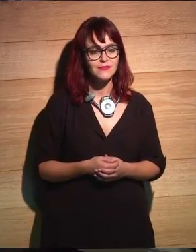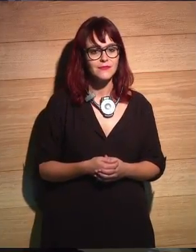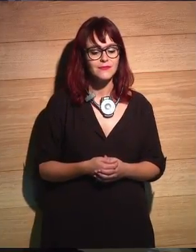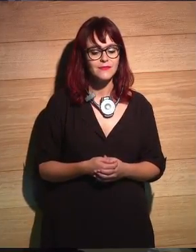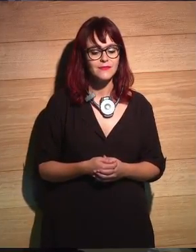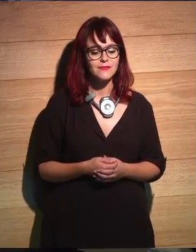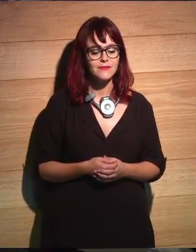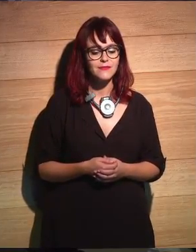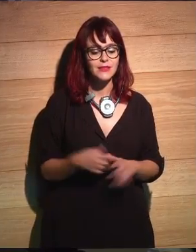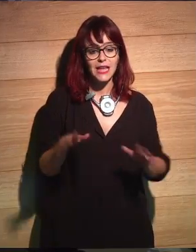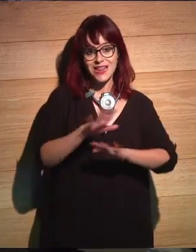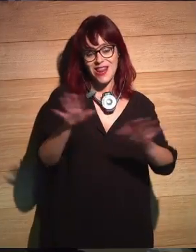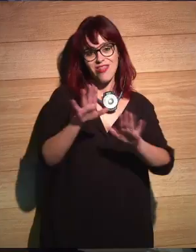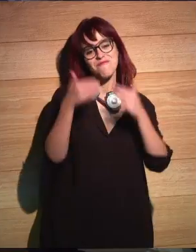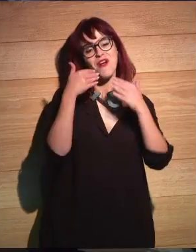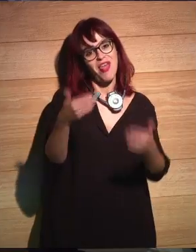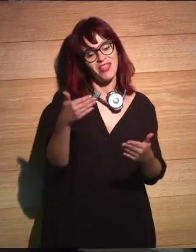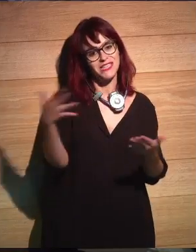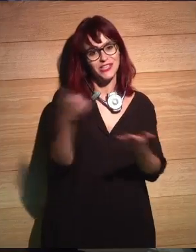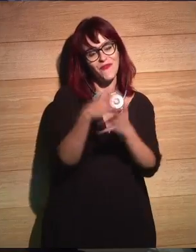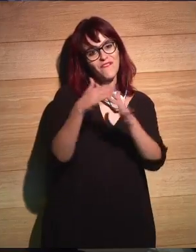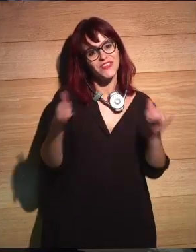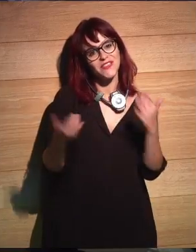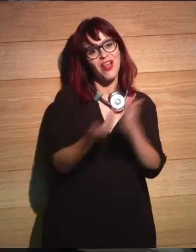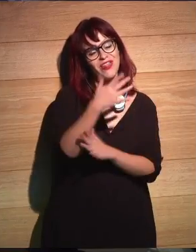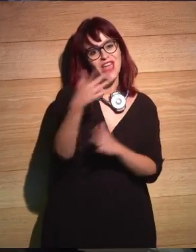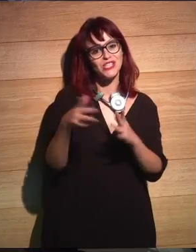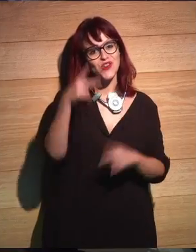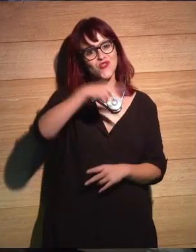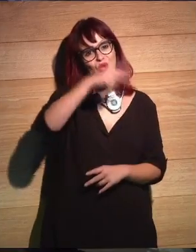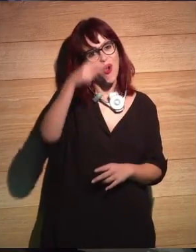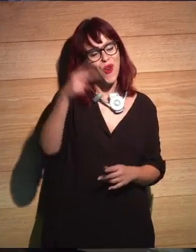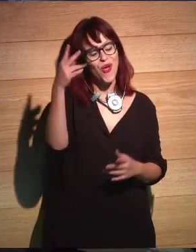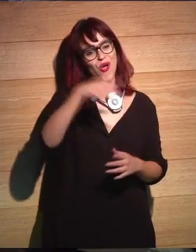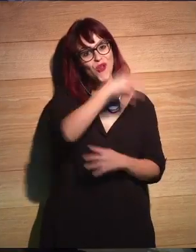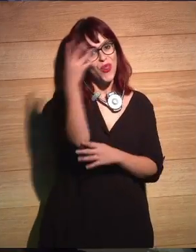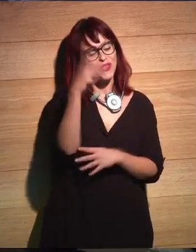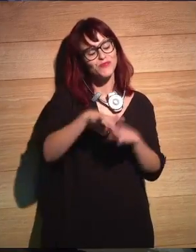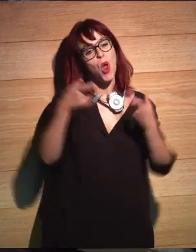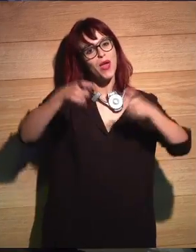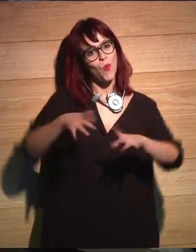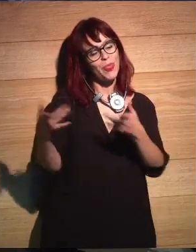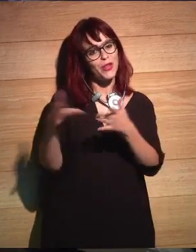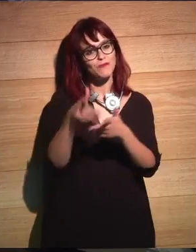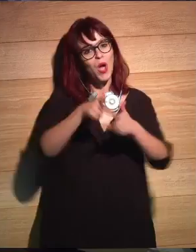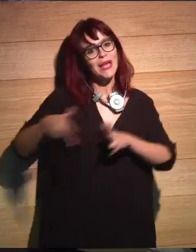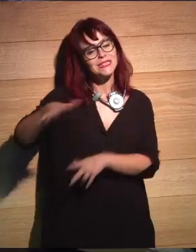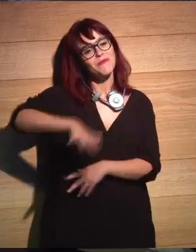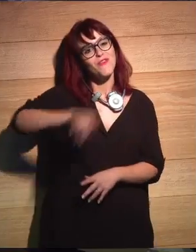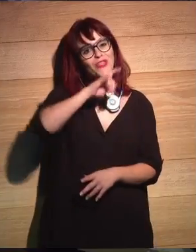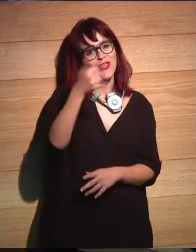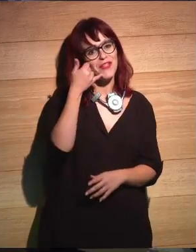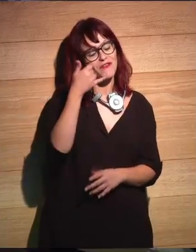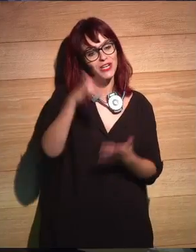us more often. And I would also like to thank the festival, Nordic Days, for making this